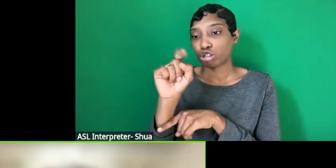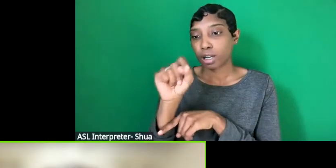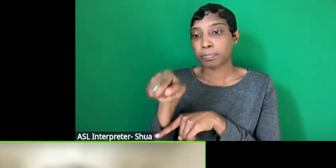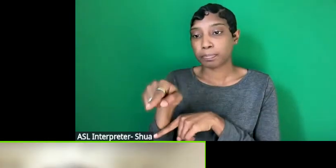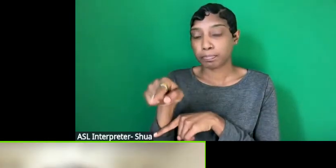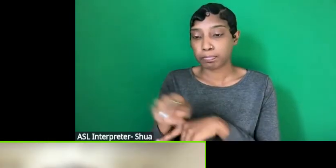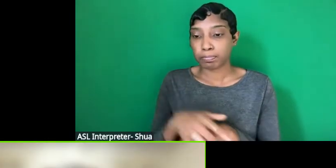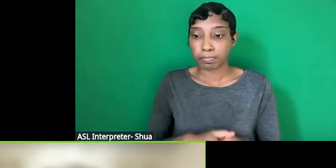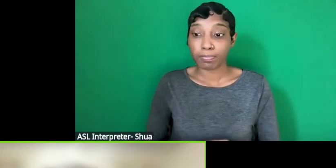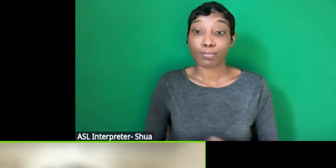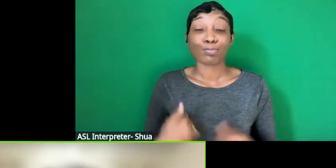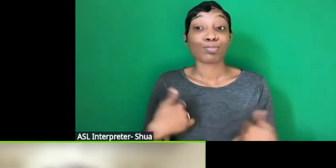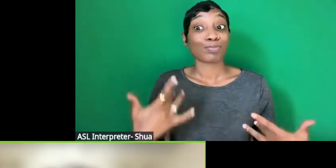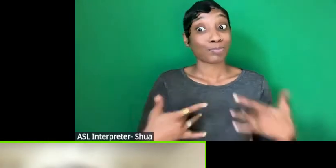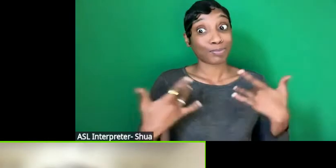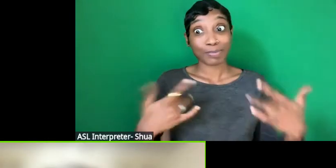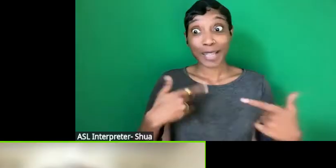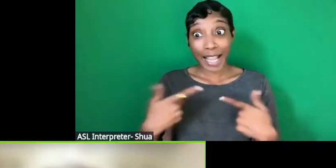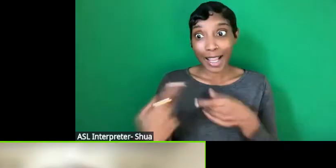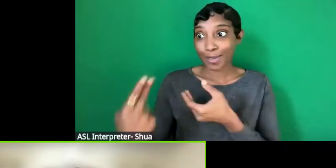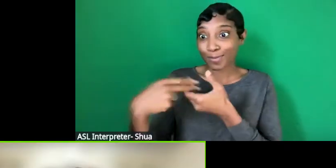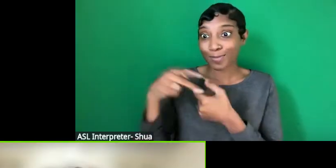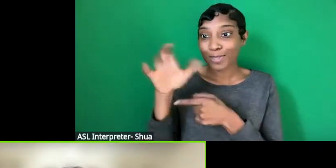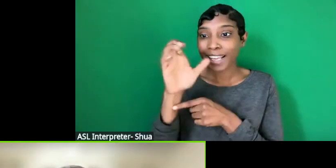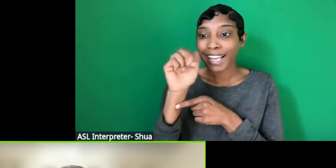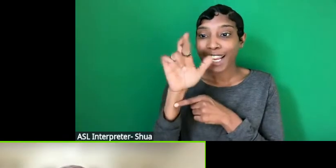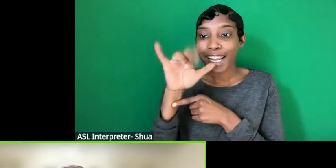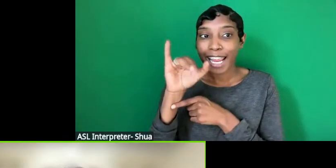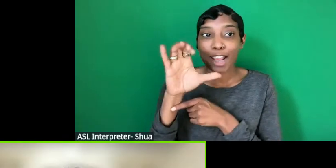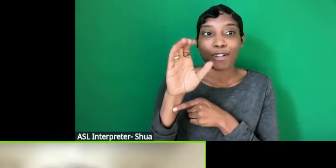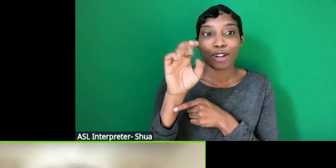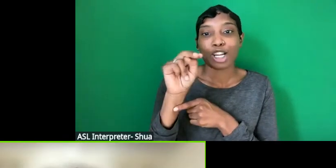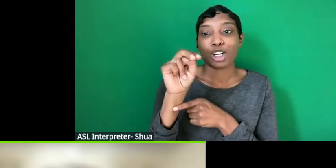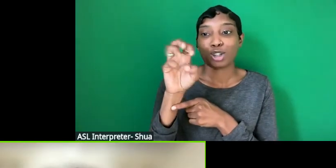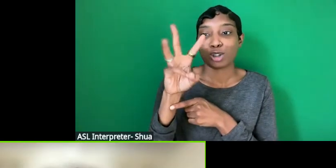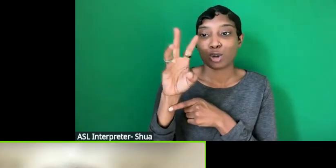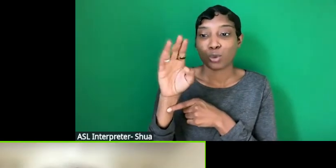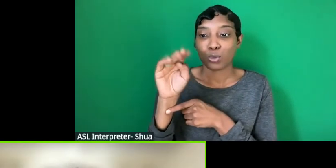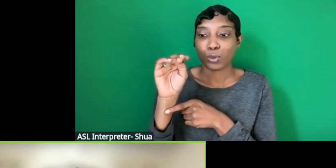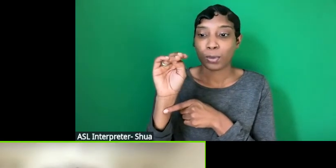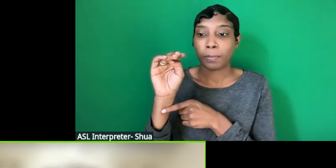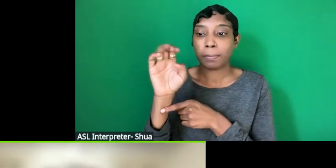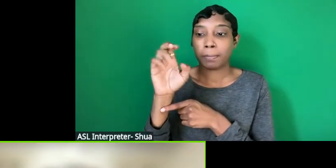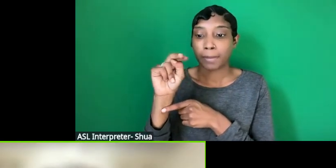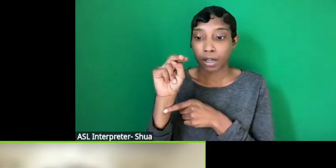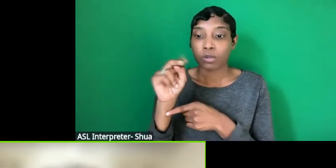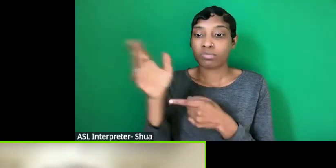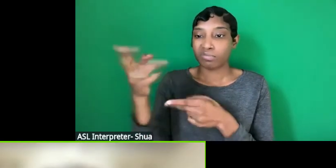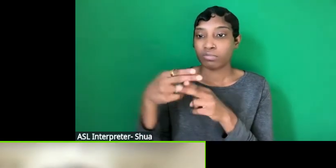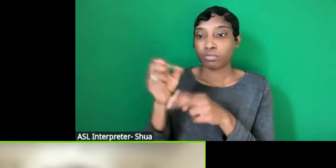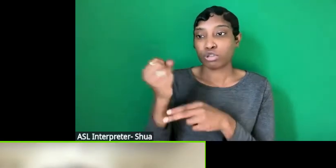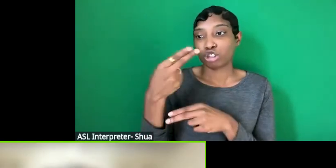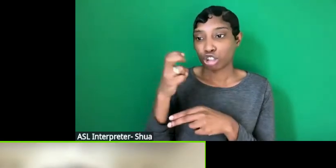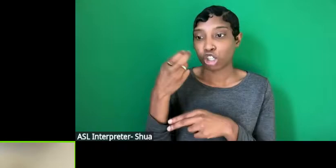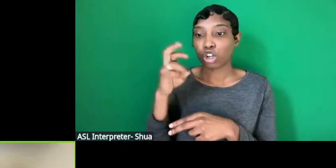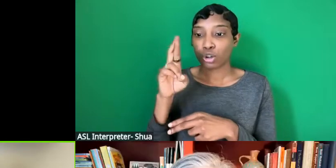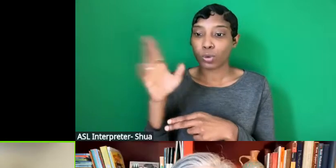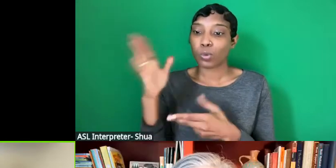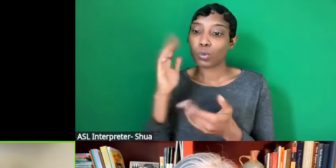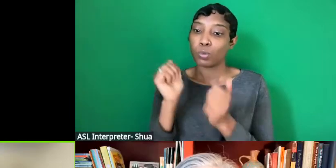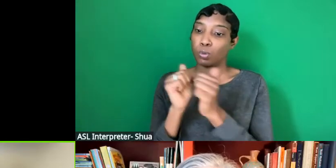We are excited to have Carrie Newman of Carrie Newman Coaching, whose pronouns are she and her, with us here to